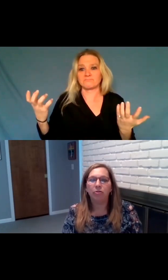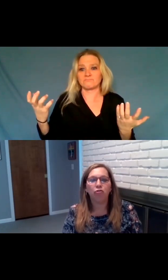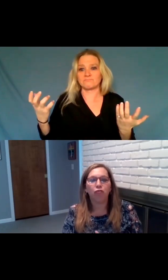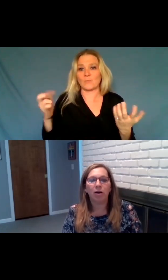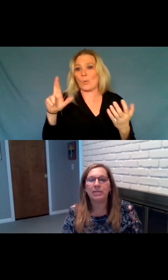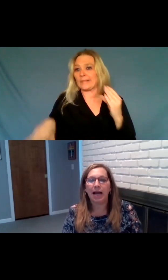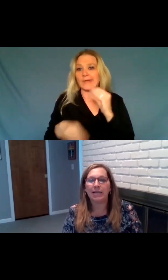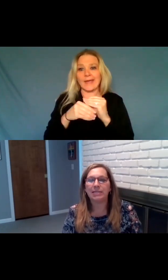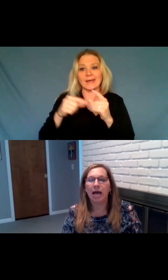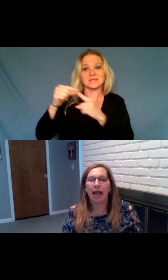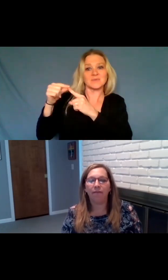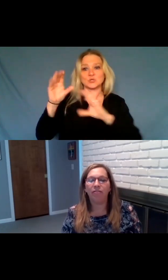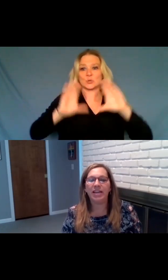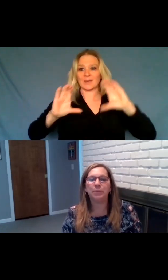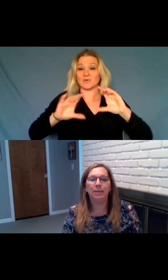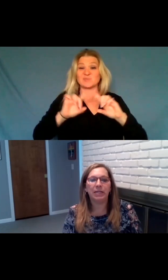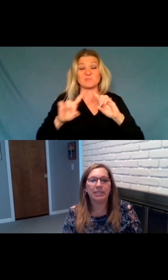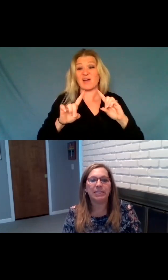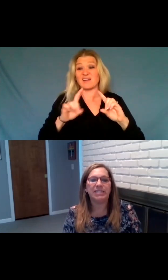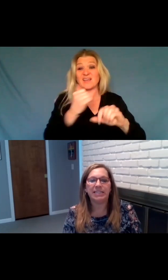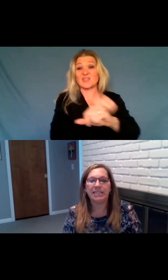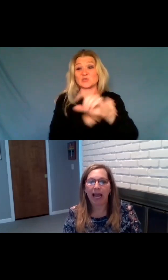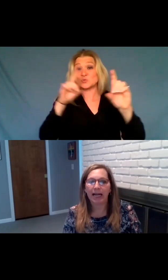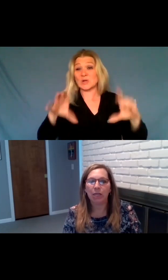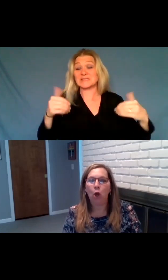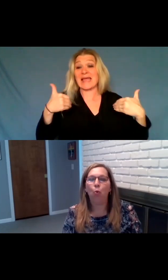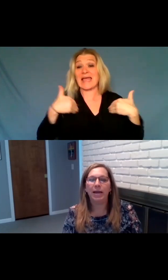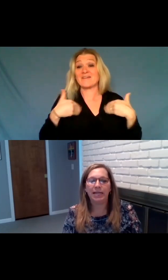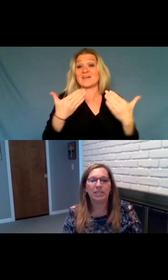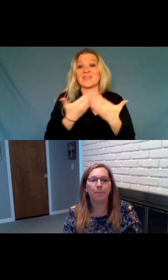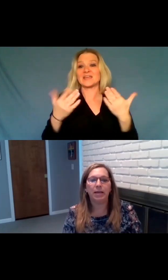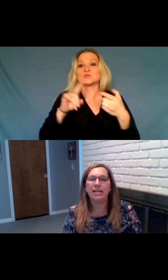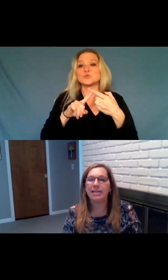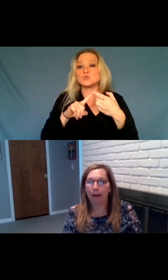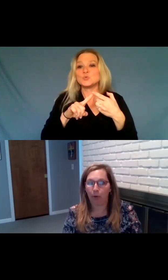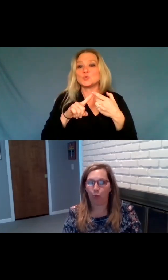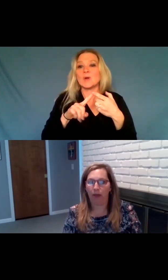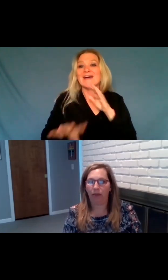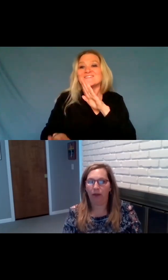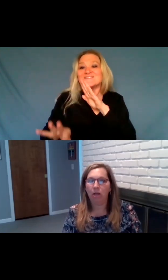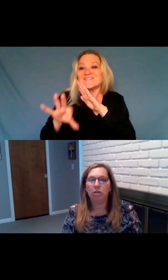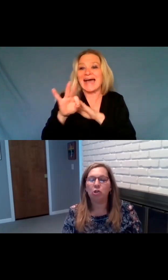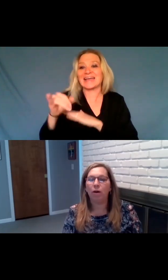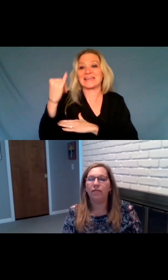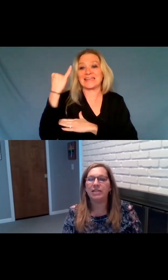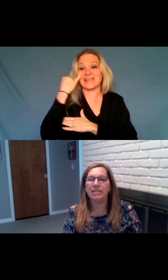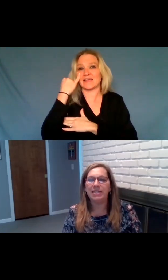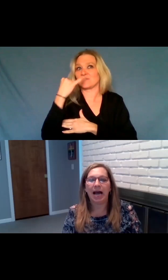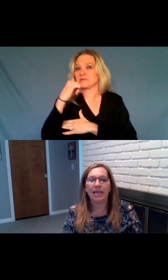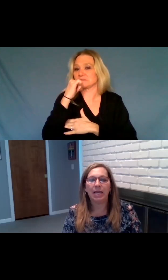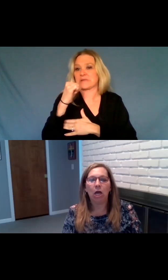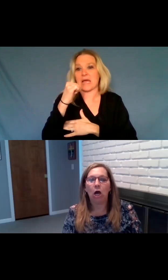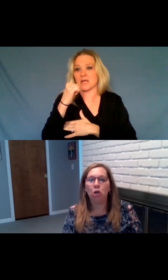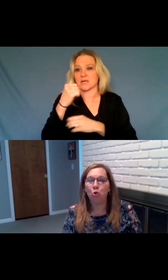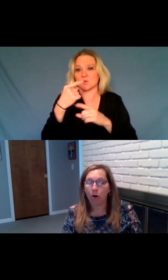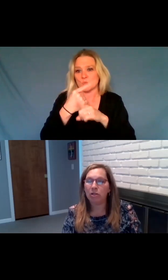is the drug tests have things built in to detect when it's been tampered with. So if it's